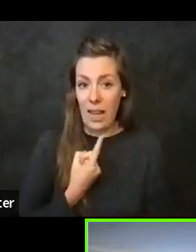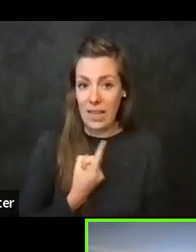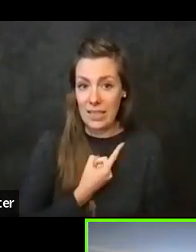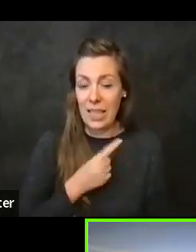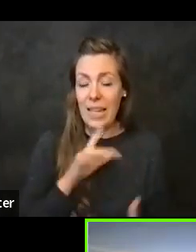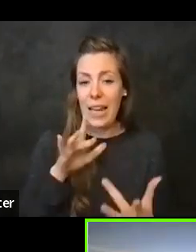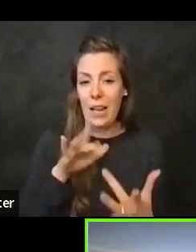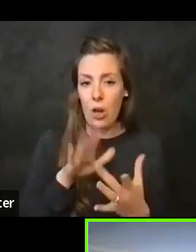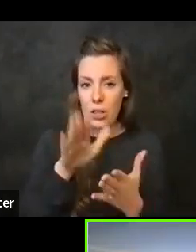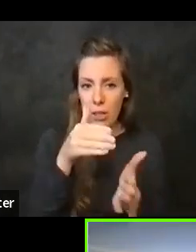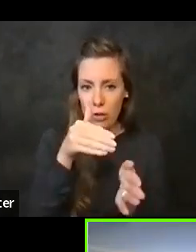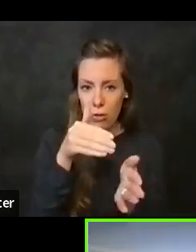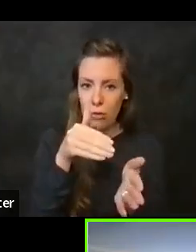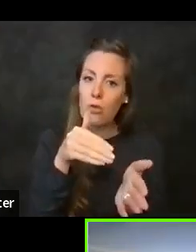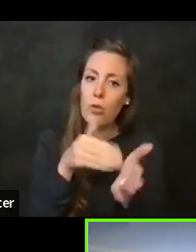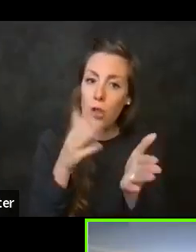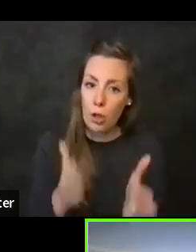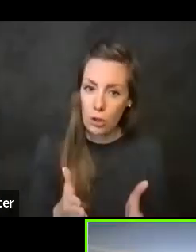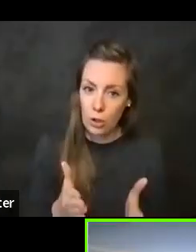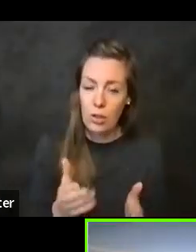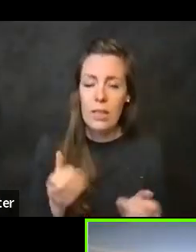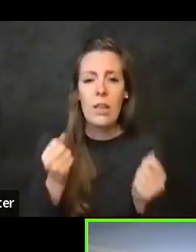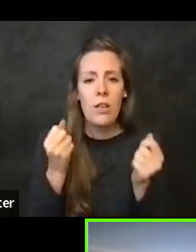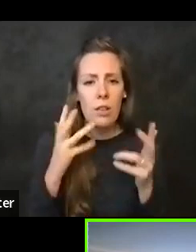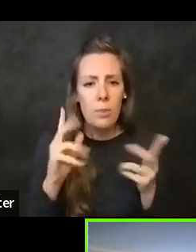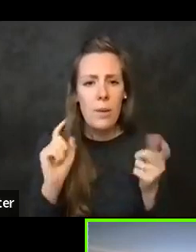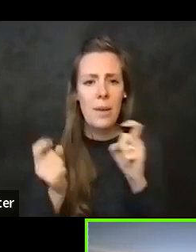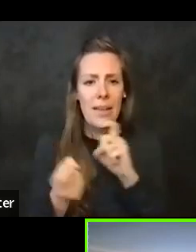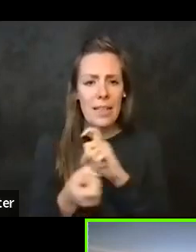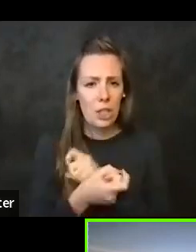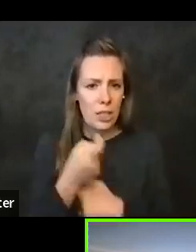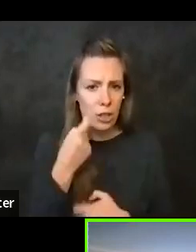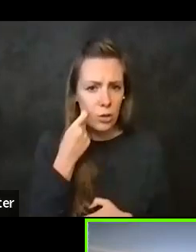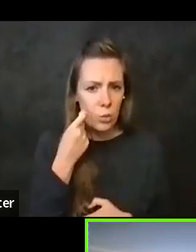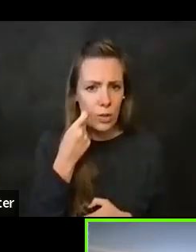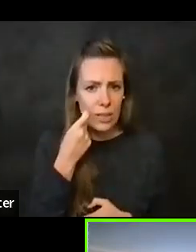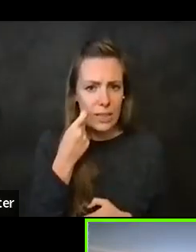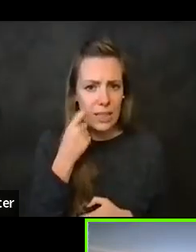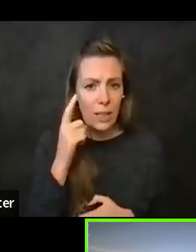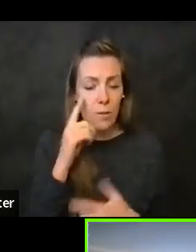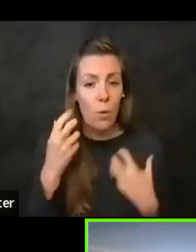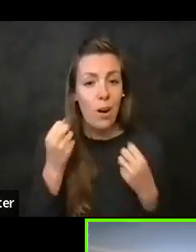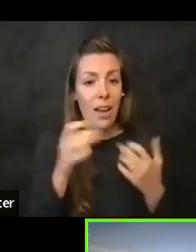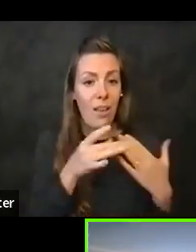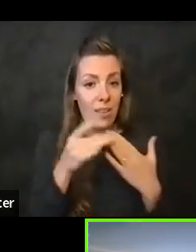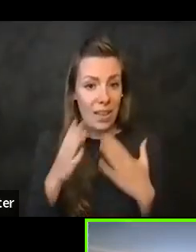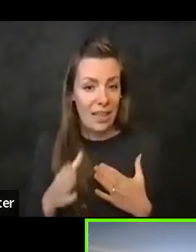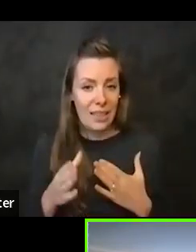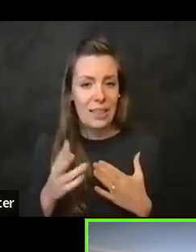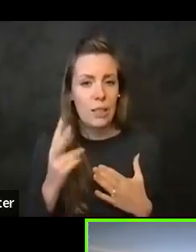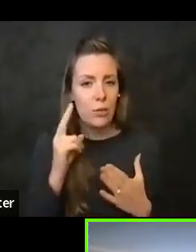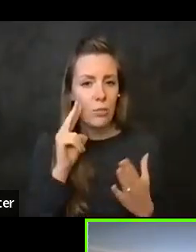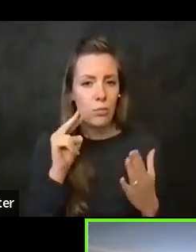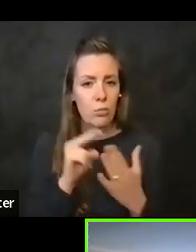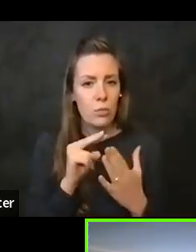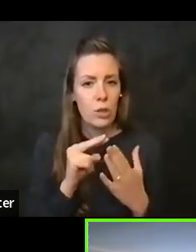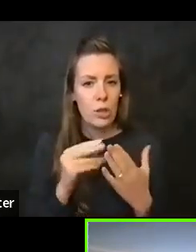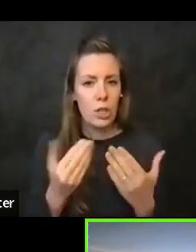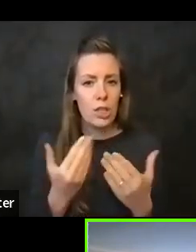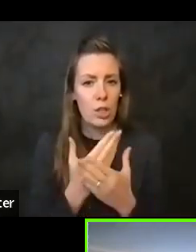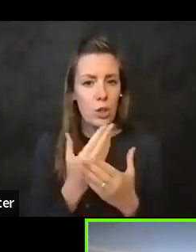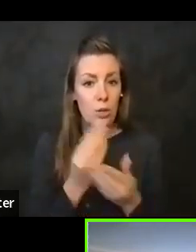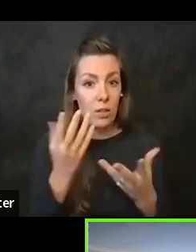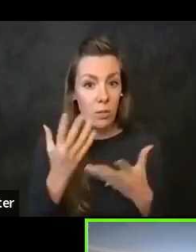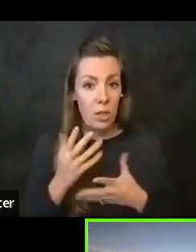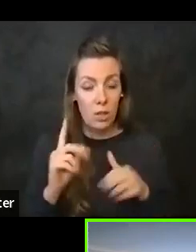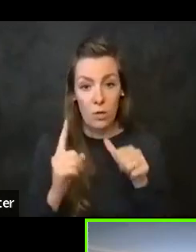provider. There have been several changes to health guidelines recently, so let's look at the most up-to-date guidance. First,